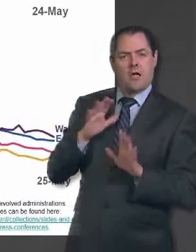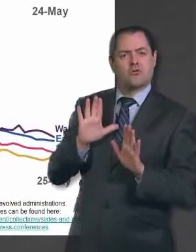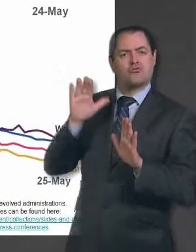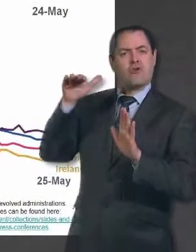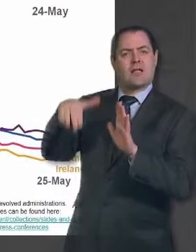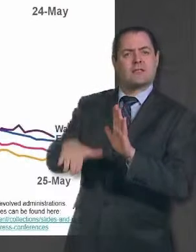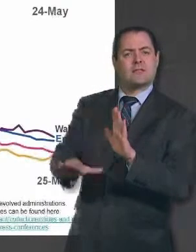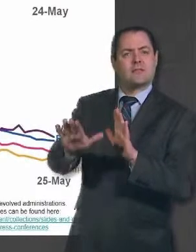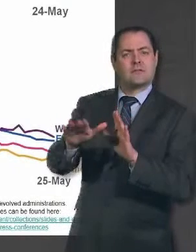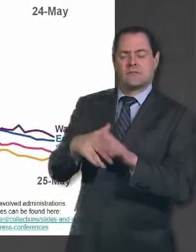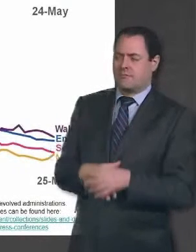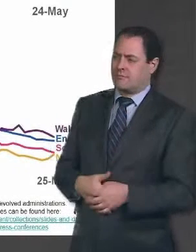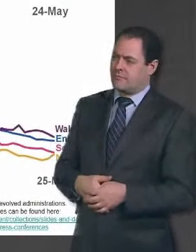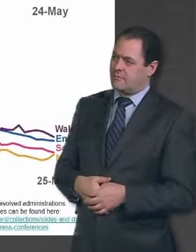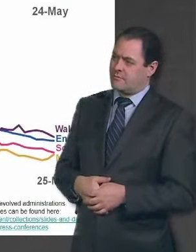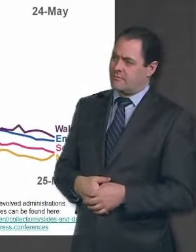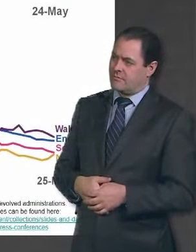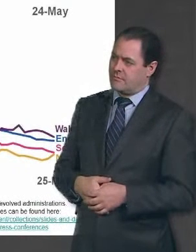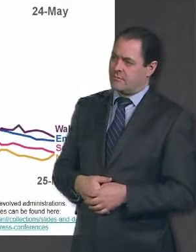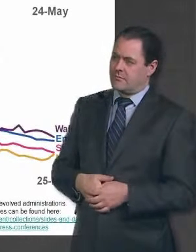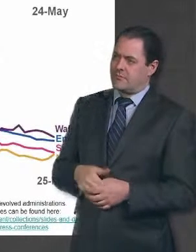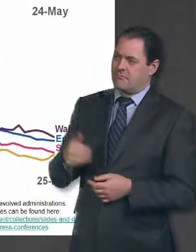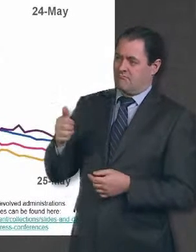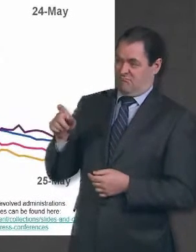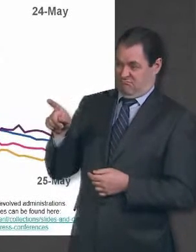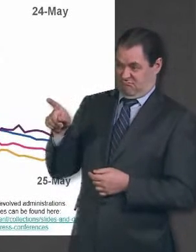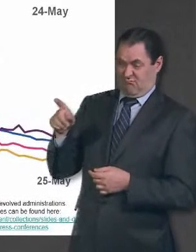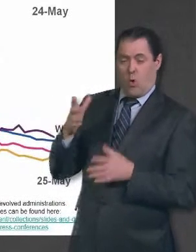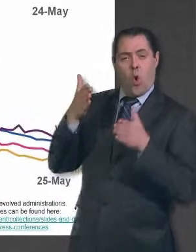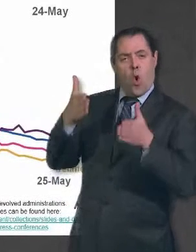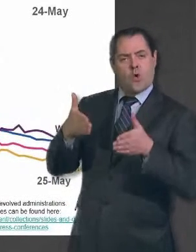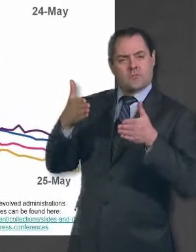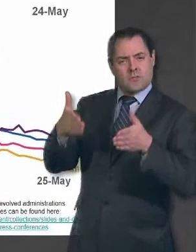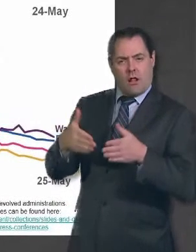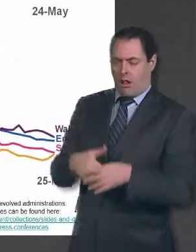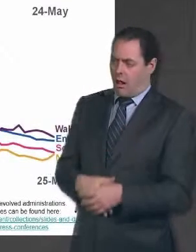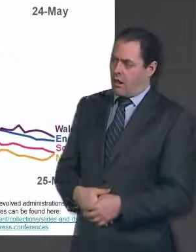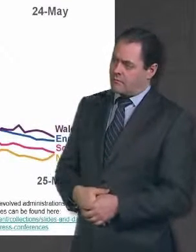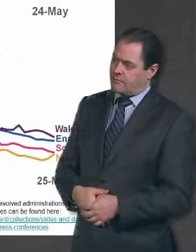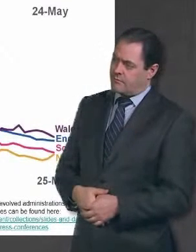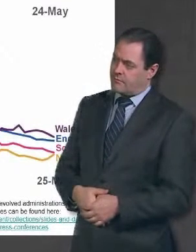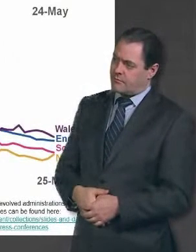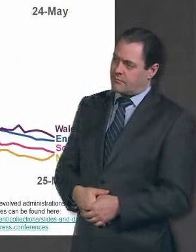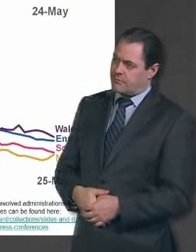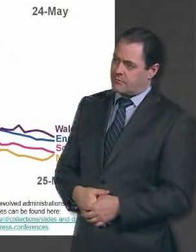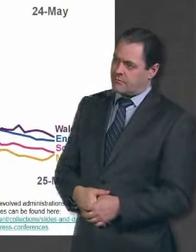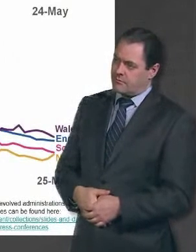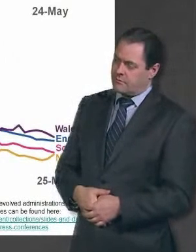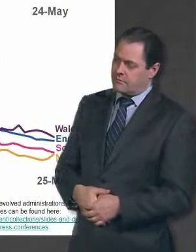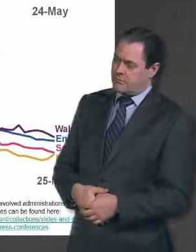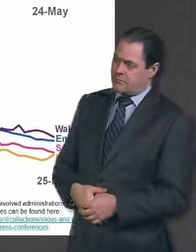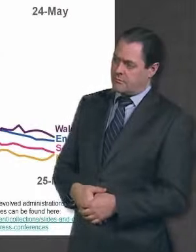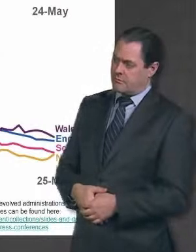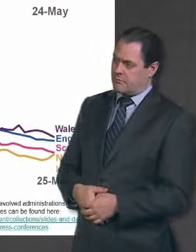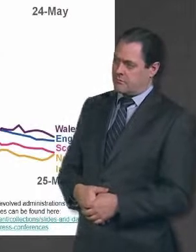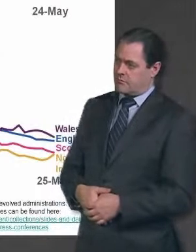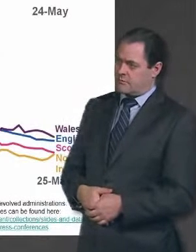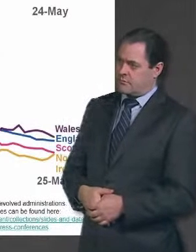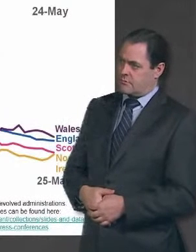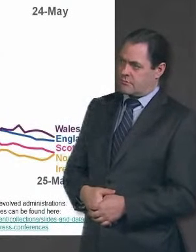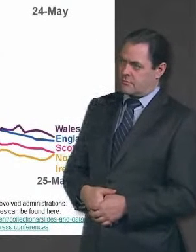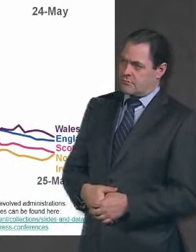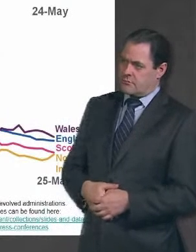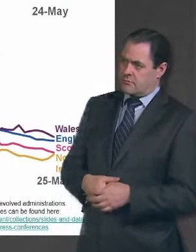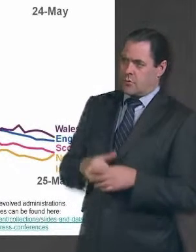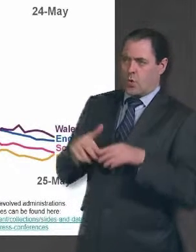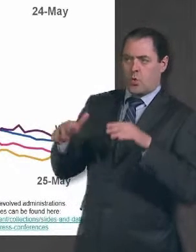Turning then to the situation in our hospitals, the first slide shows the number of admissions to hospital with COVID. And